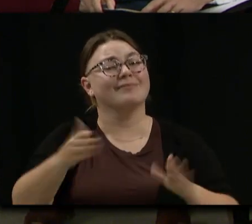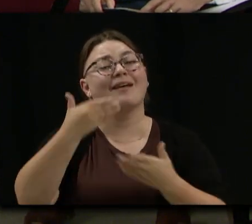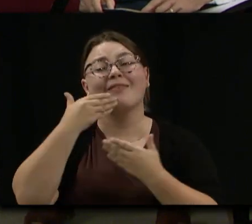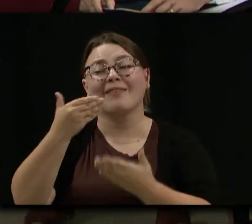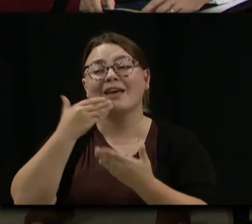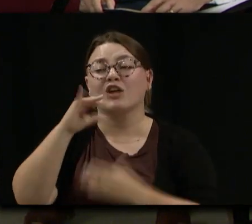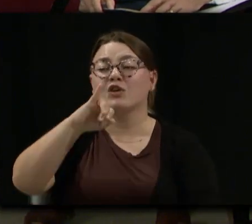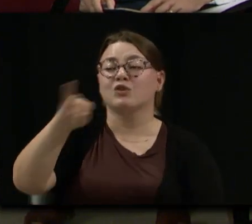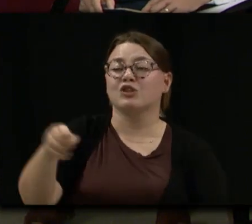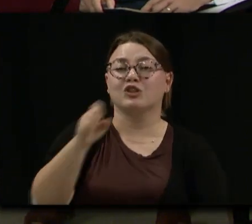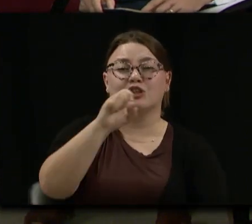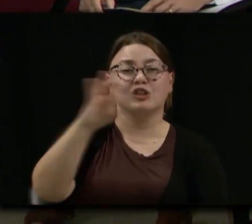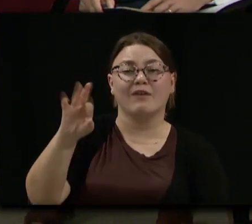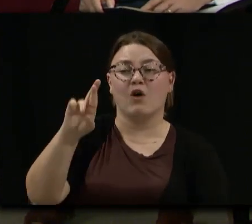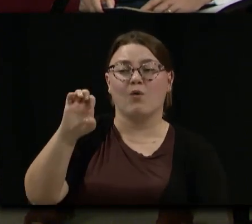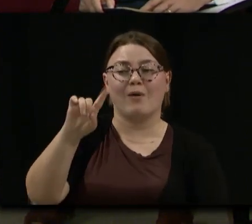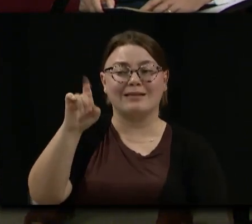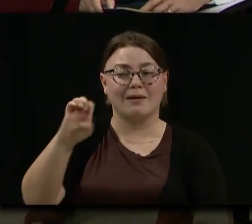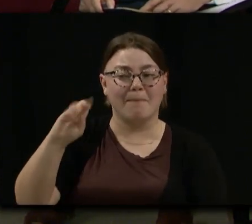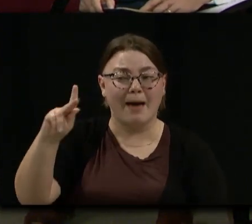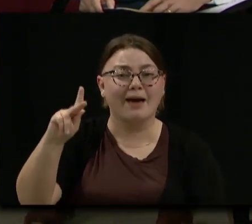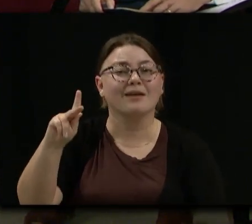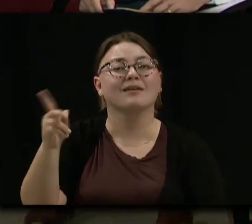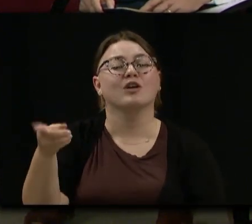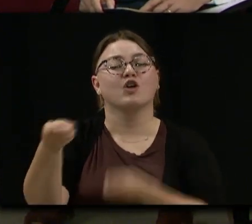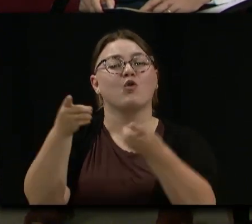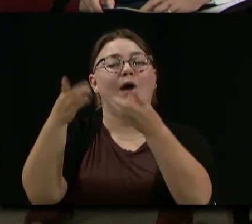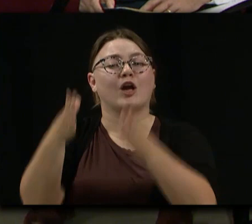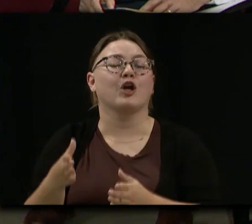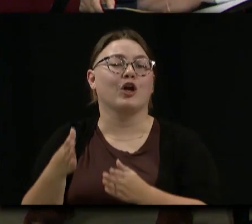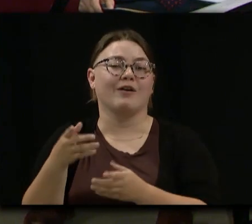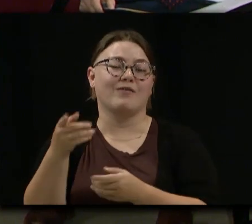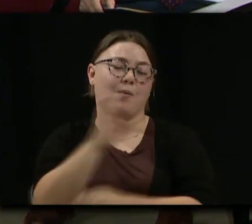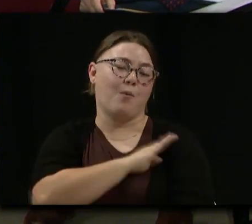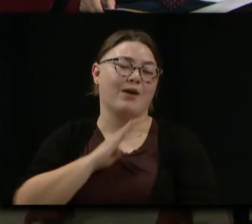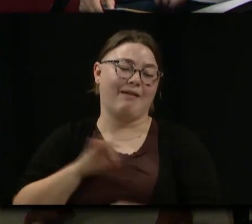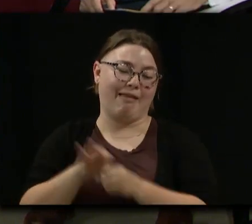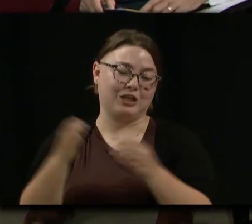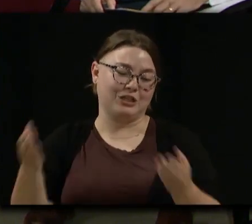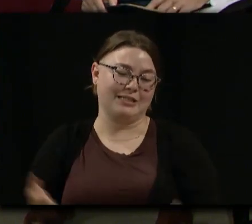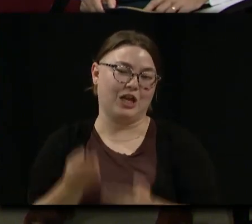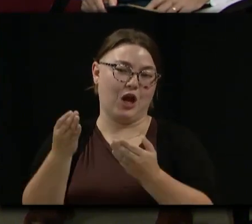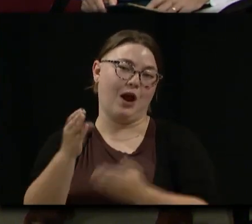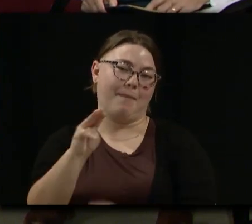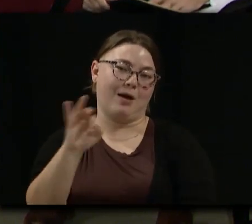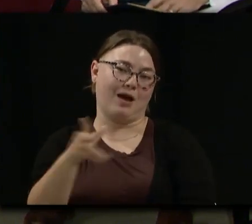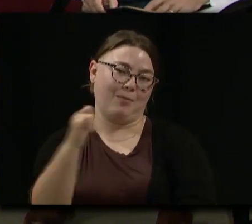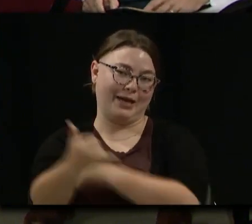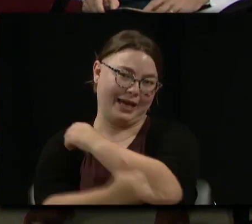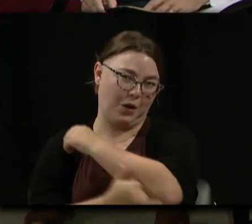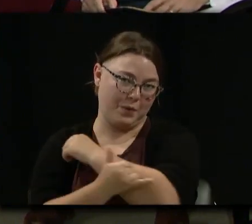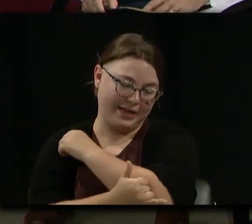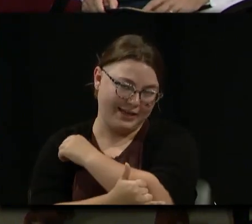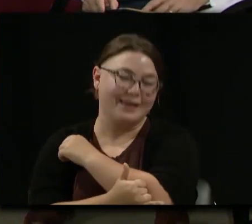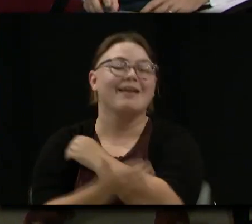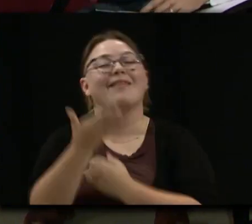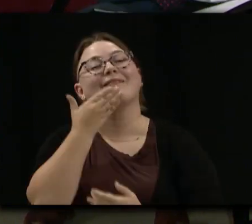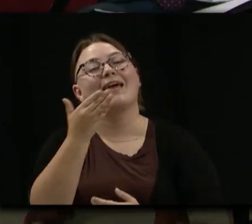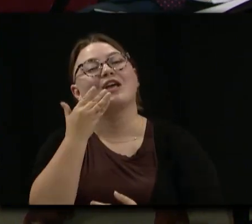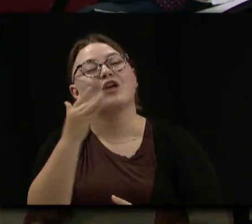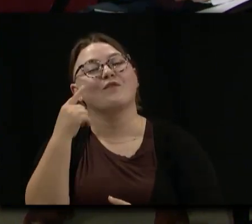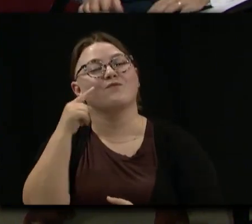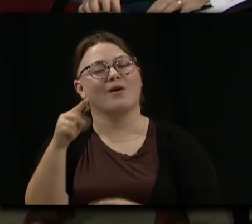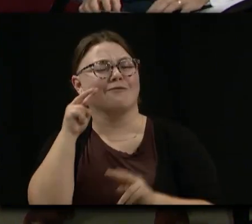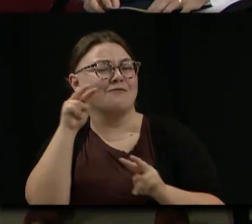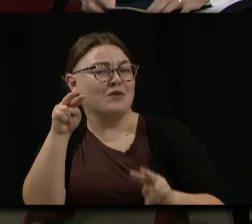Rezabek, Director of the Montgomery County Board of Elections, and to thank the viewers for participating and hopefully learning a